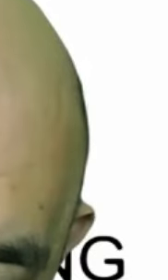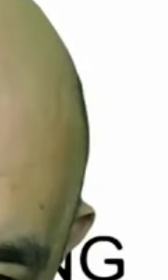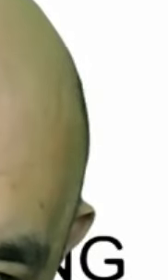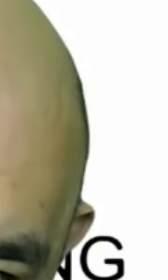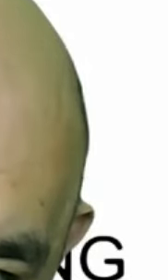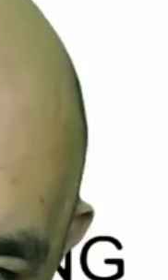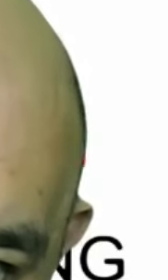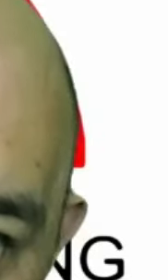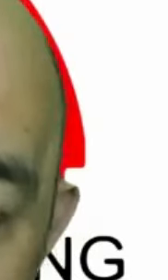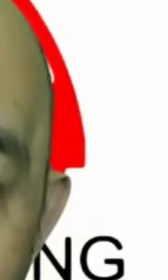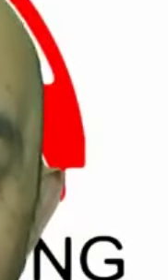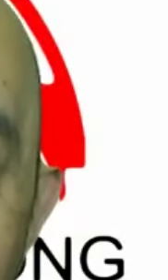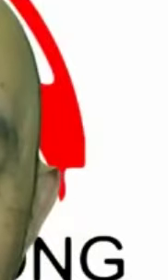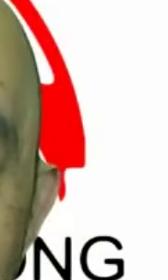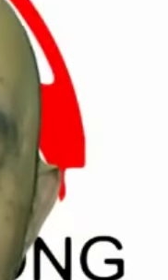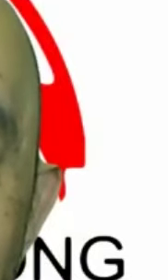disaster?